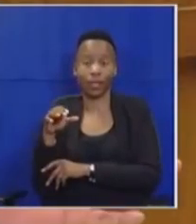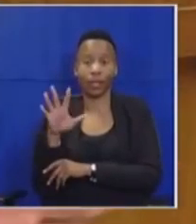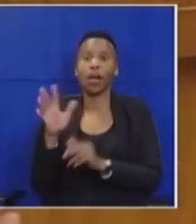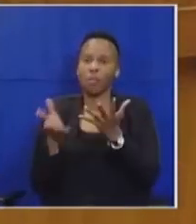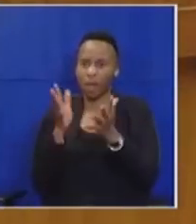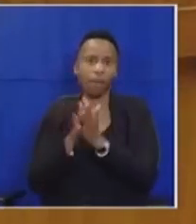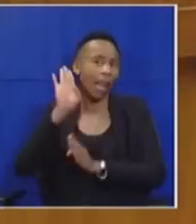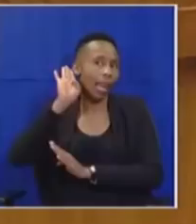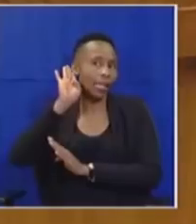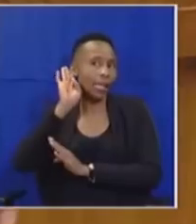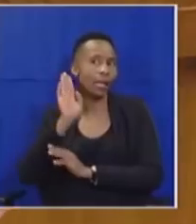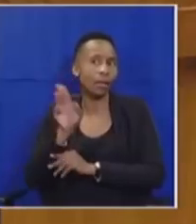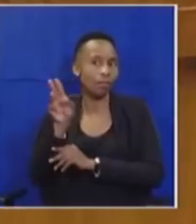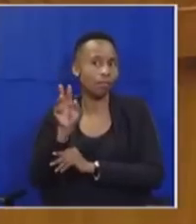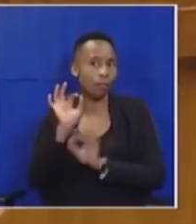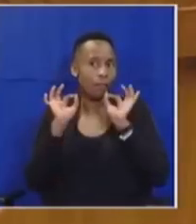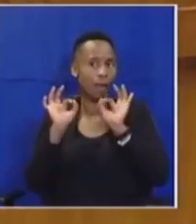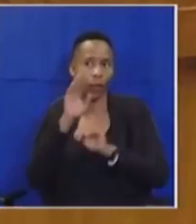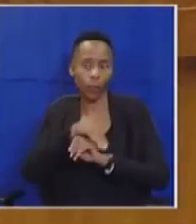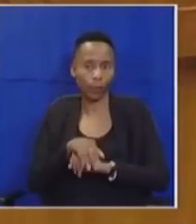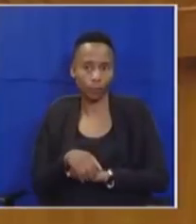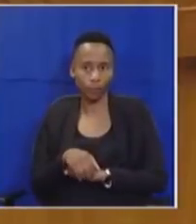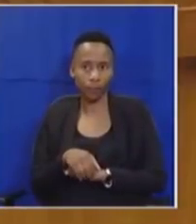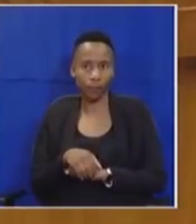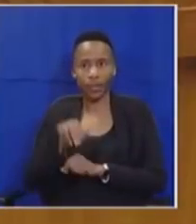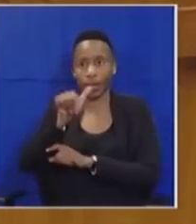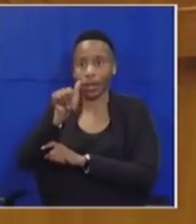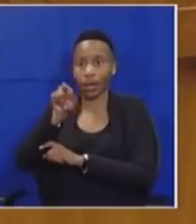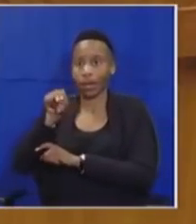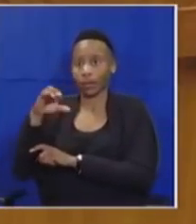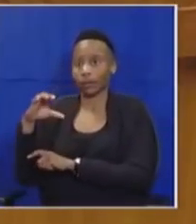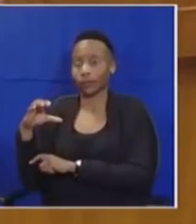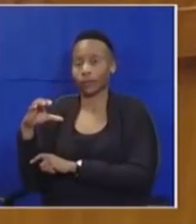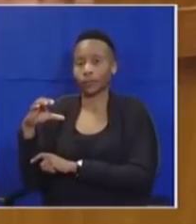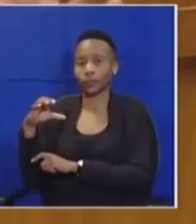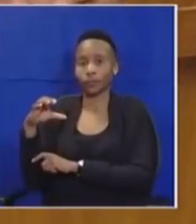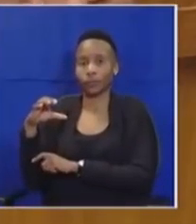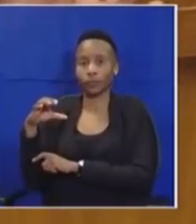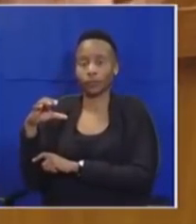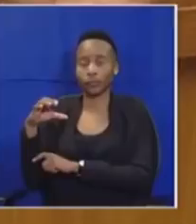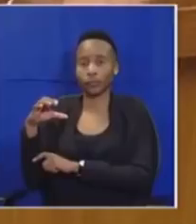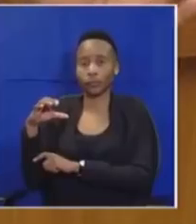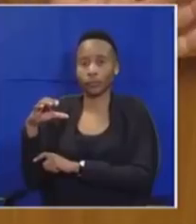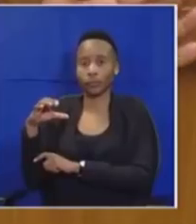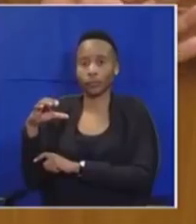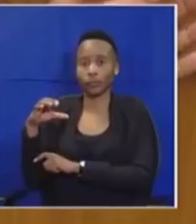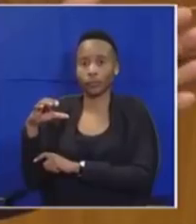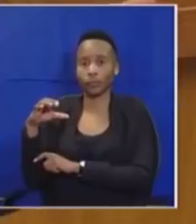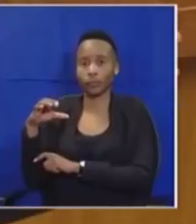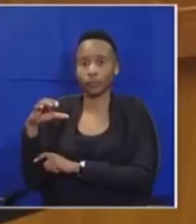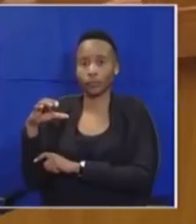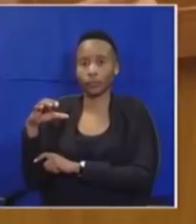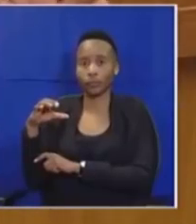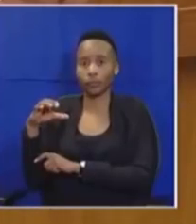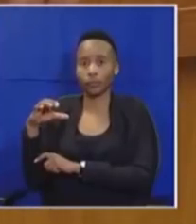Maybe you didn't listen carefully. The African National Congress has been governing